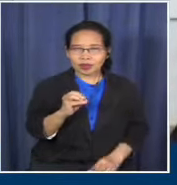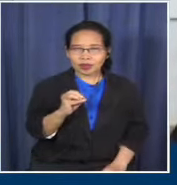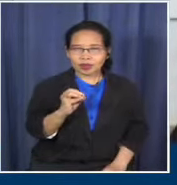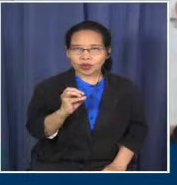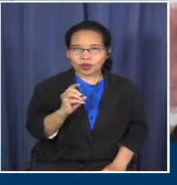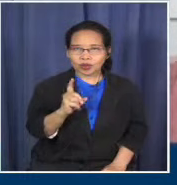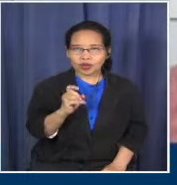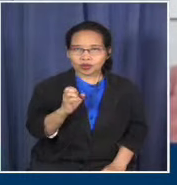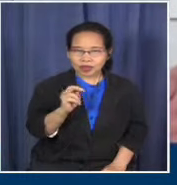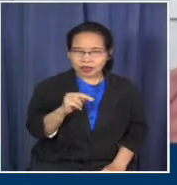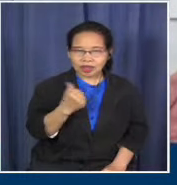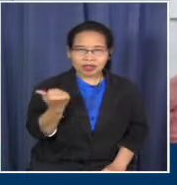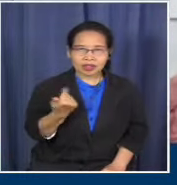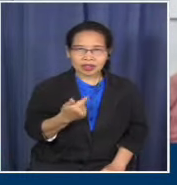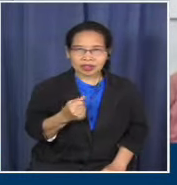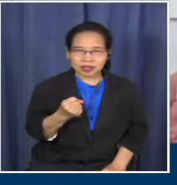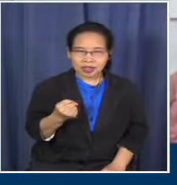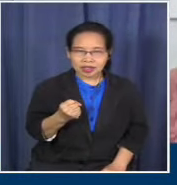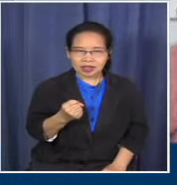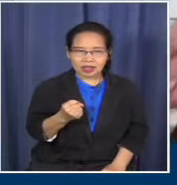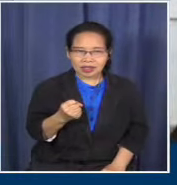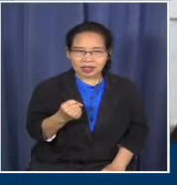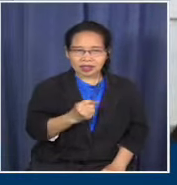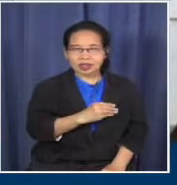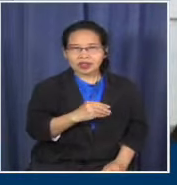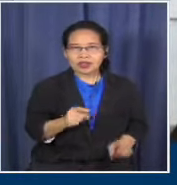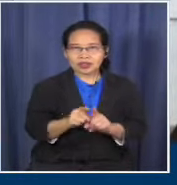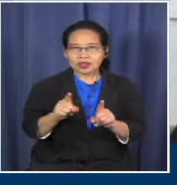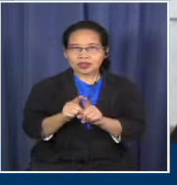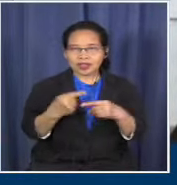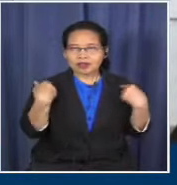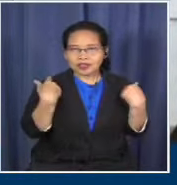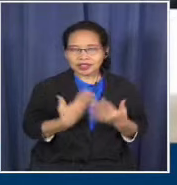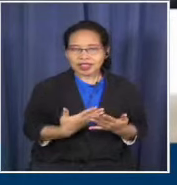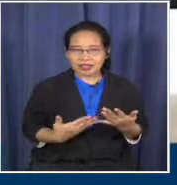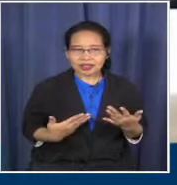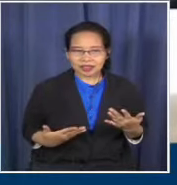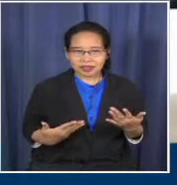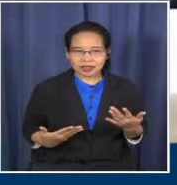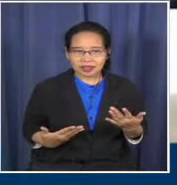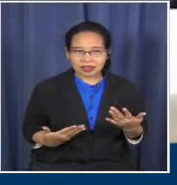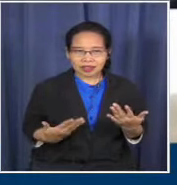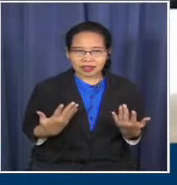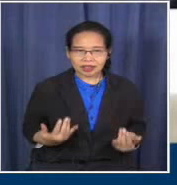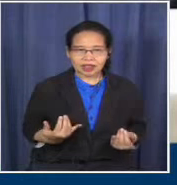There are things that cannot be seen, like oxygen, other gases.